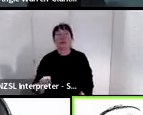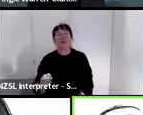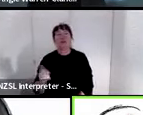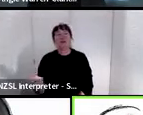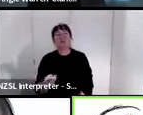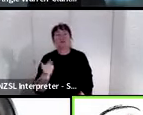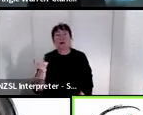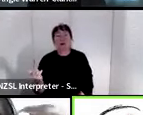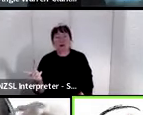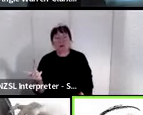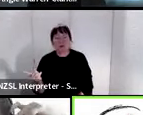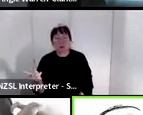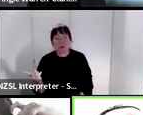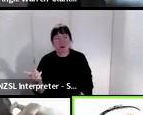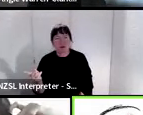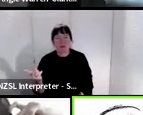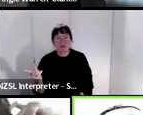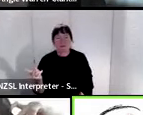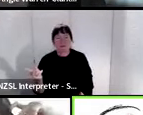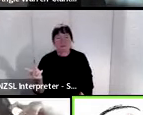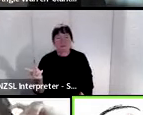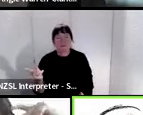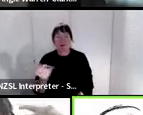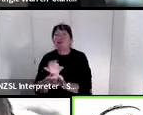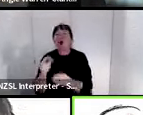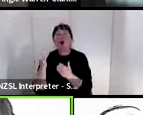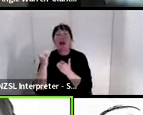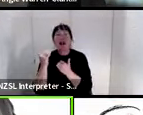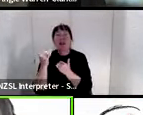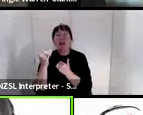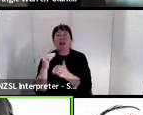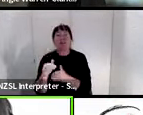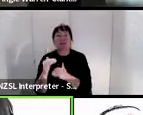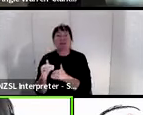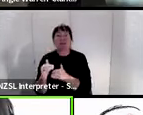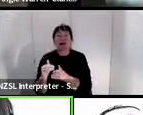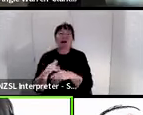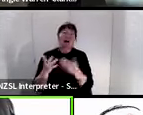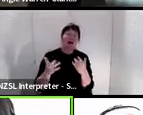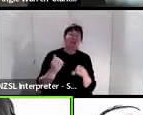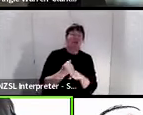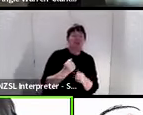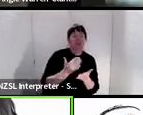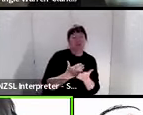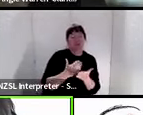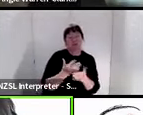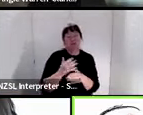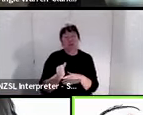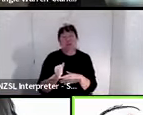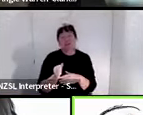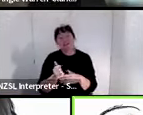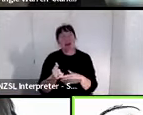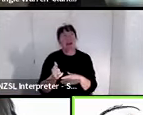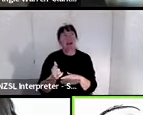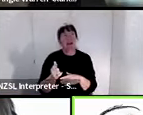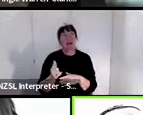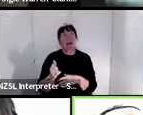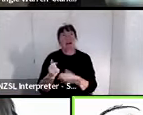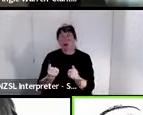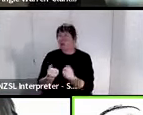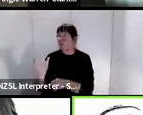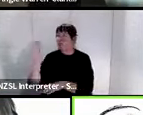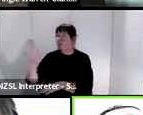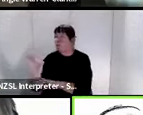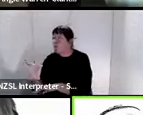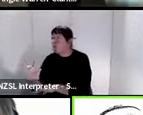one access at a time. Like, we're not limited to just, oh, we're just going to make sure that we have braille on bus stops. We can do a